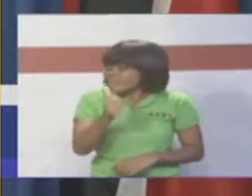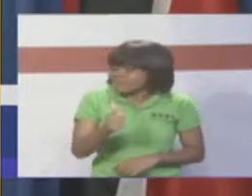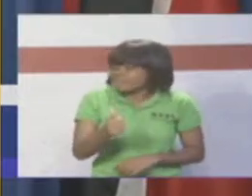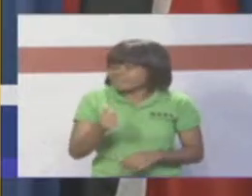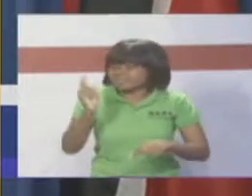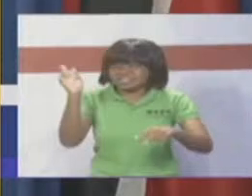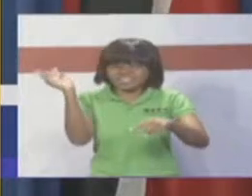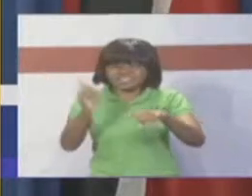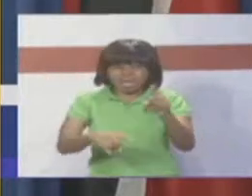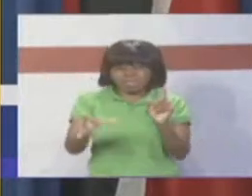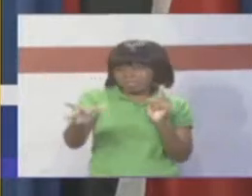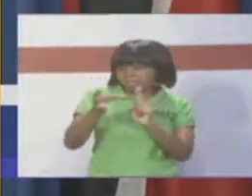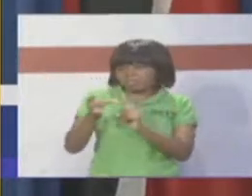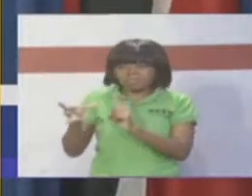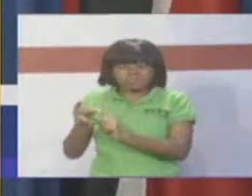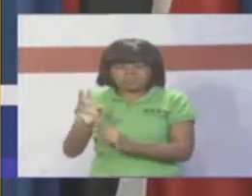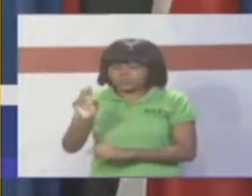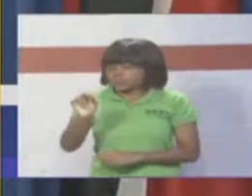There is no